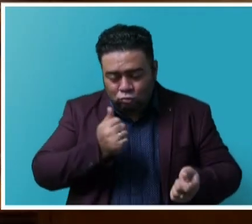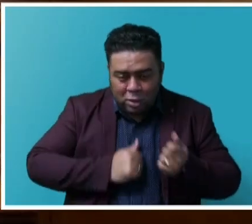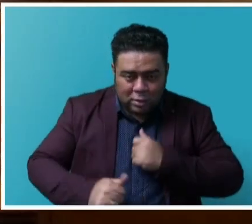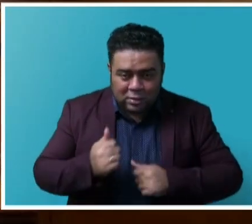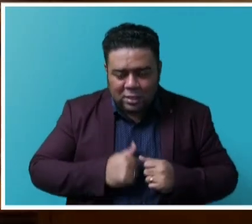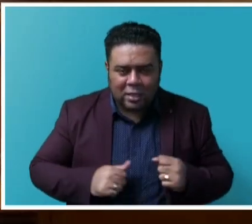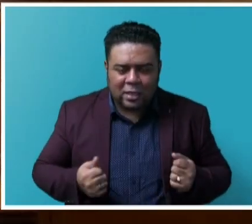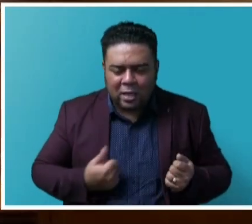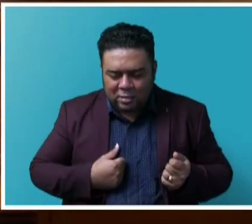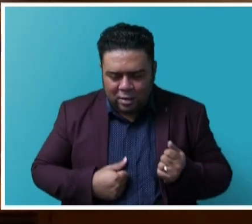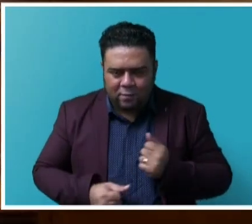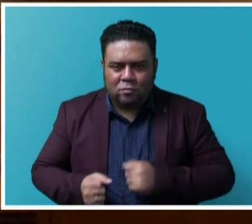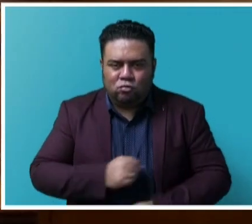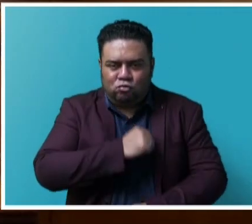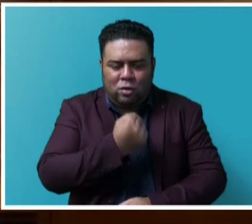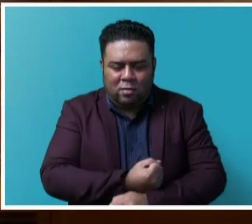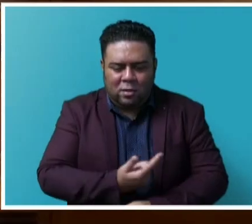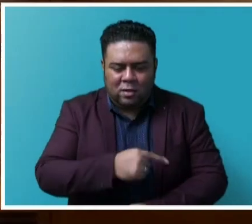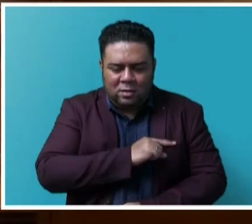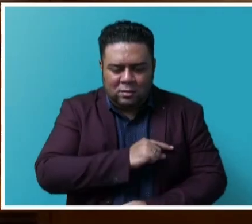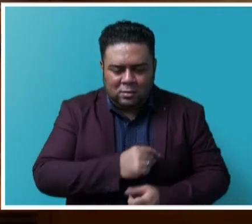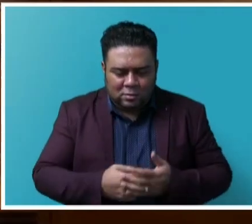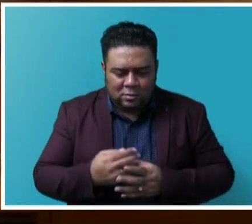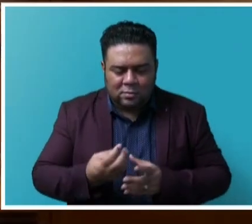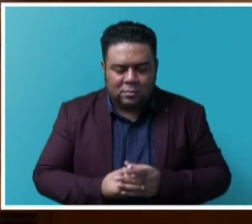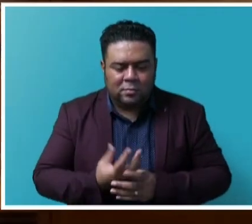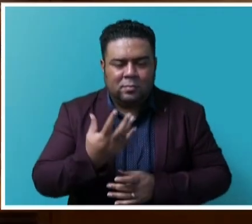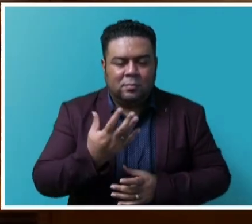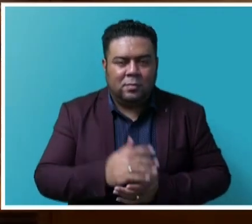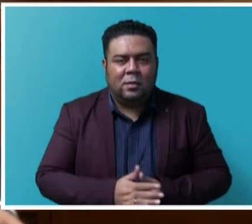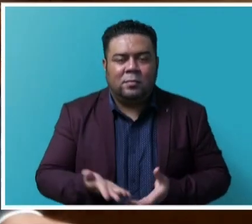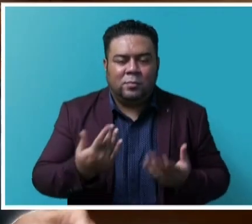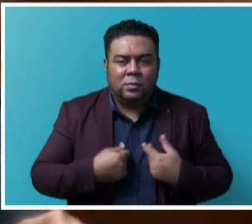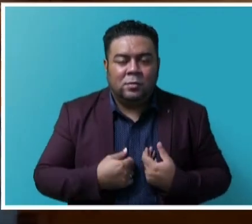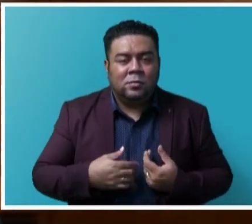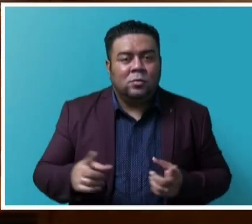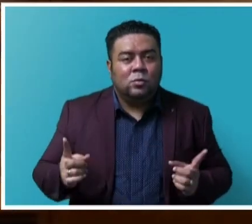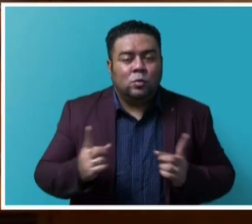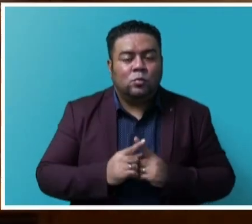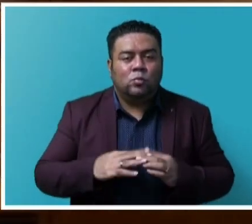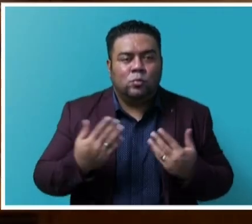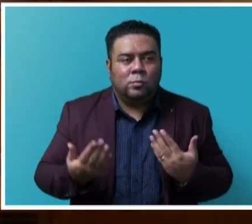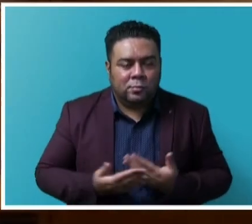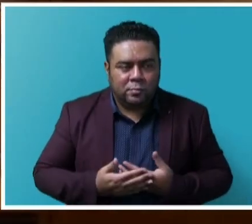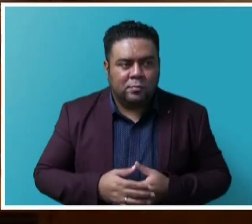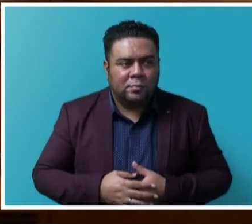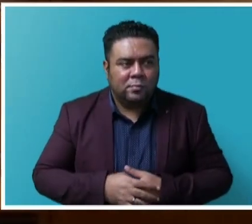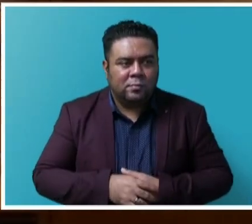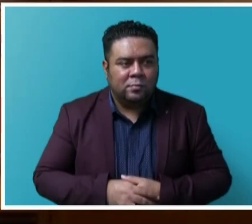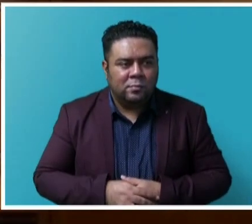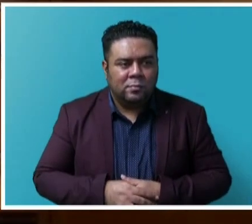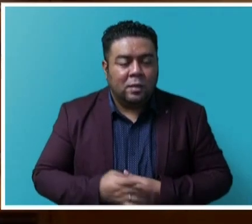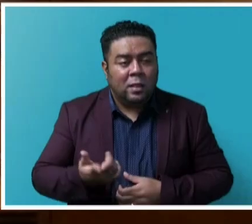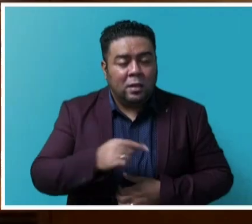our will, hardened our resolve, and brought us closer together. Let us take